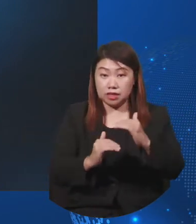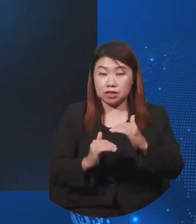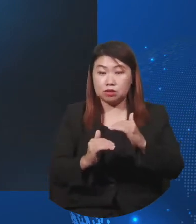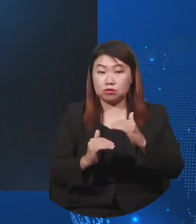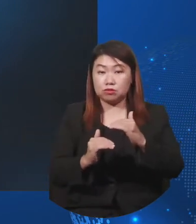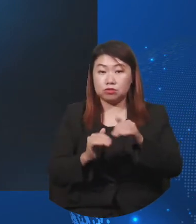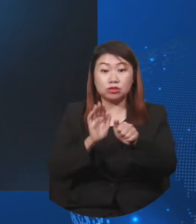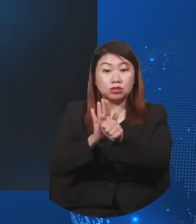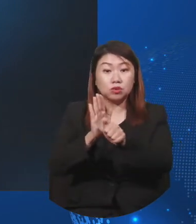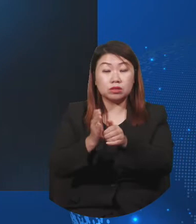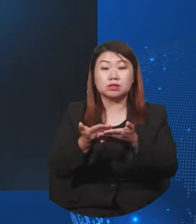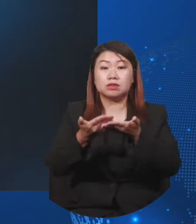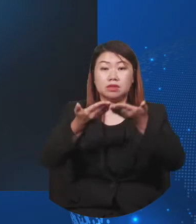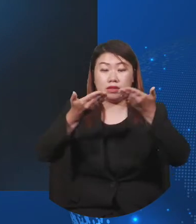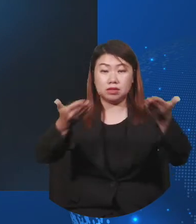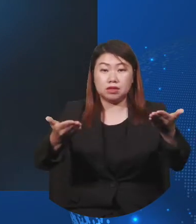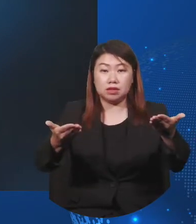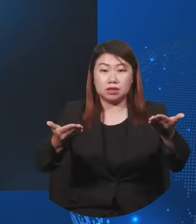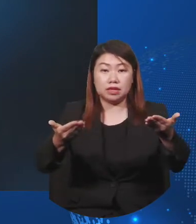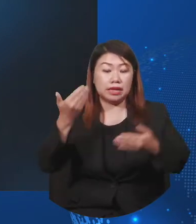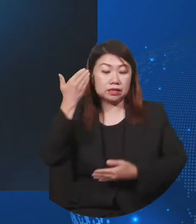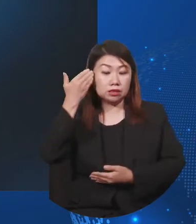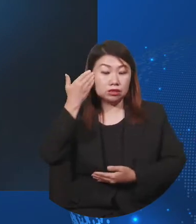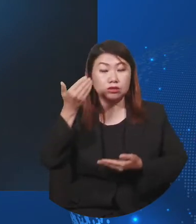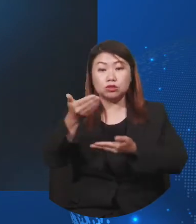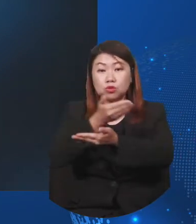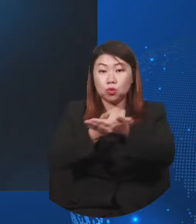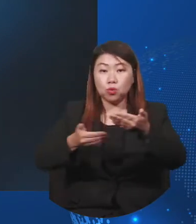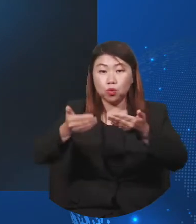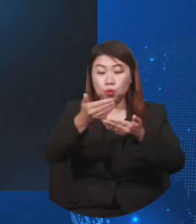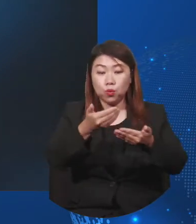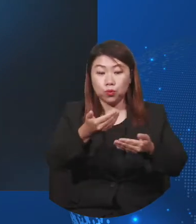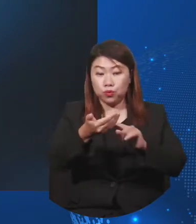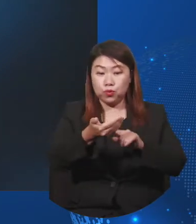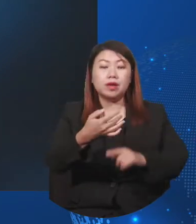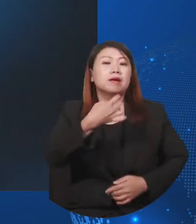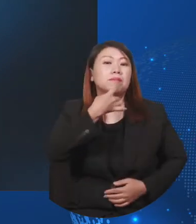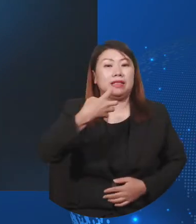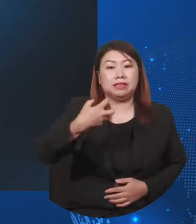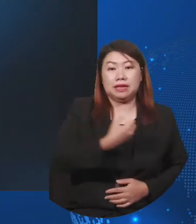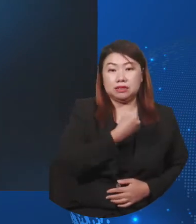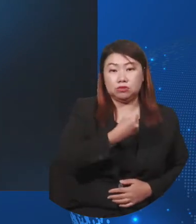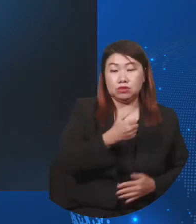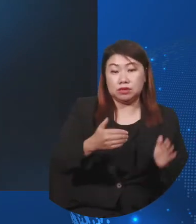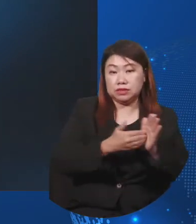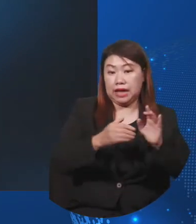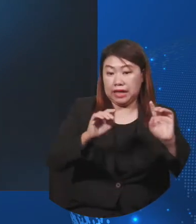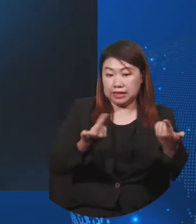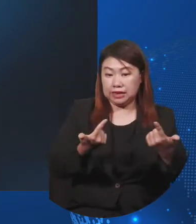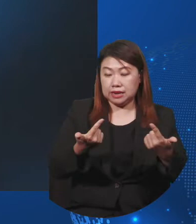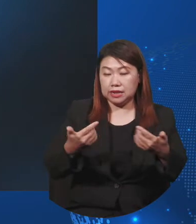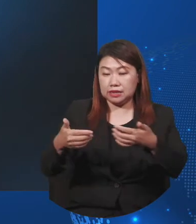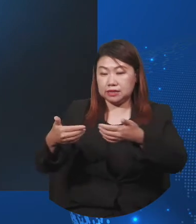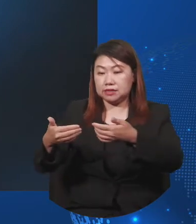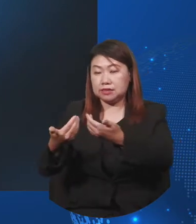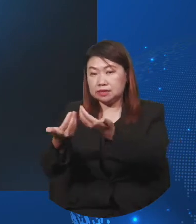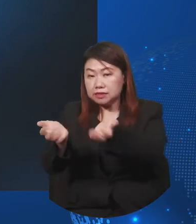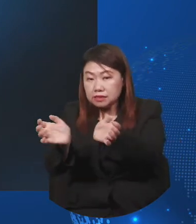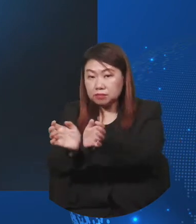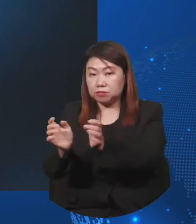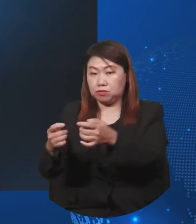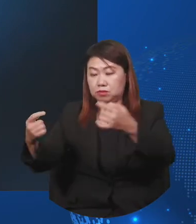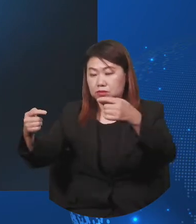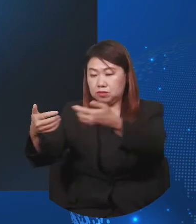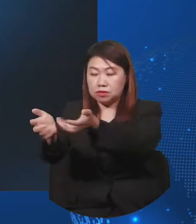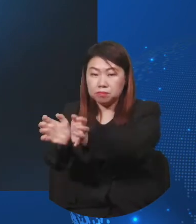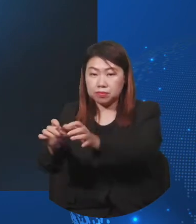platform, going beyond knowledge sharing to connect partner, now really have 5,000 organizations, and we're going to launch a